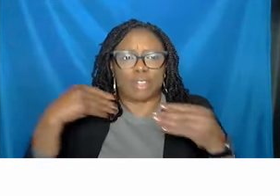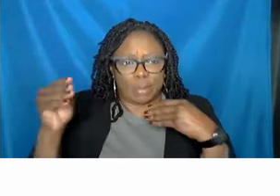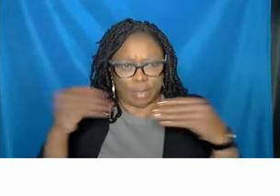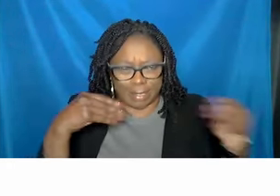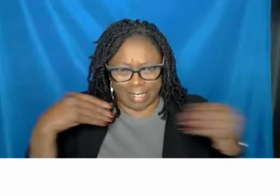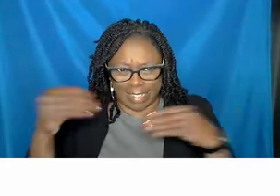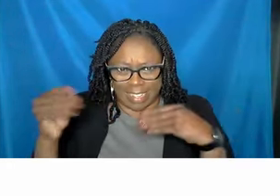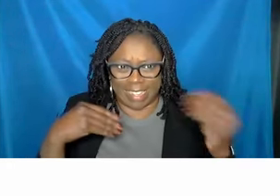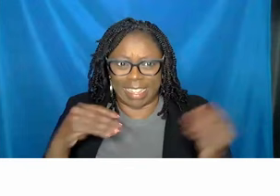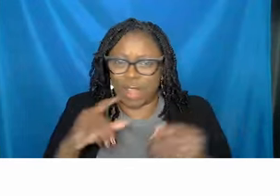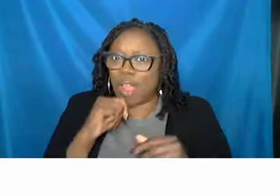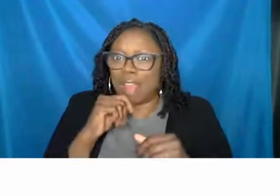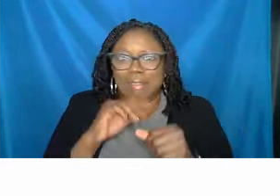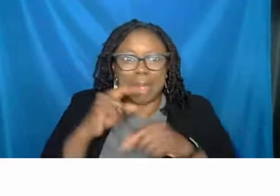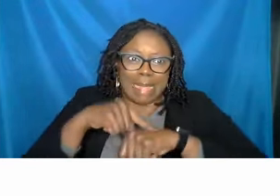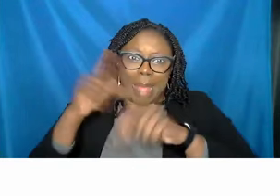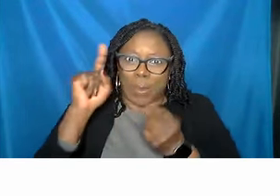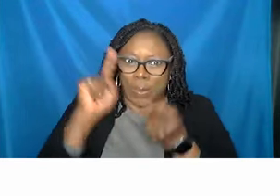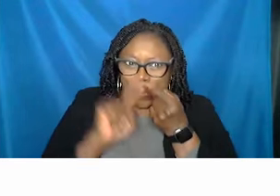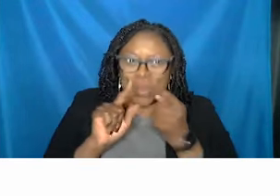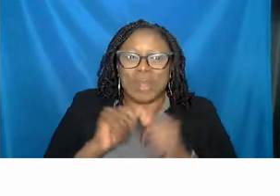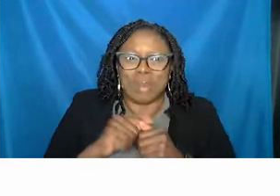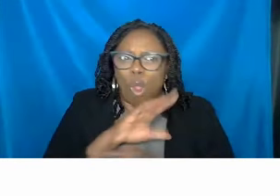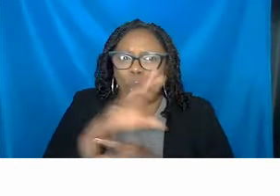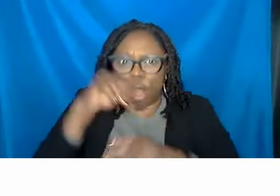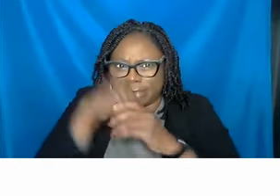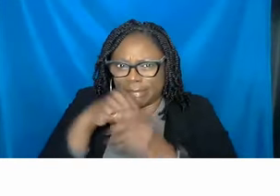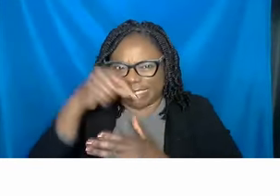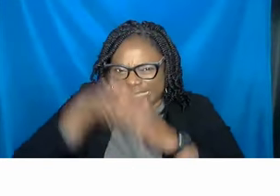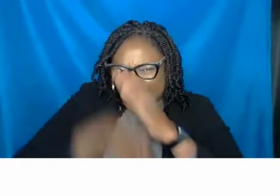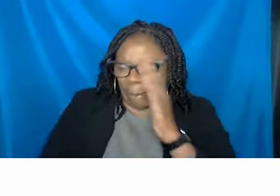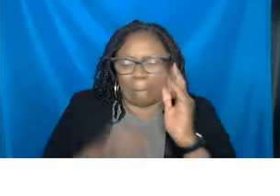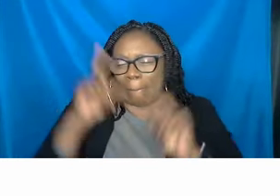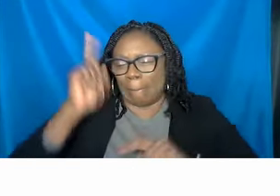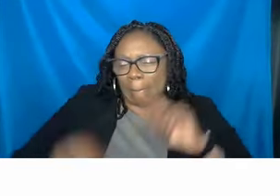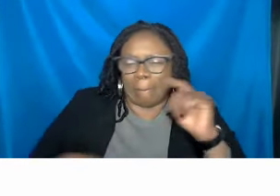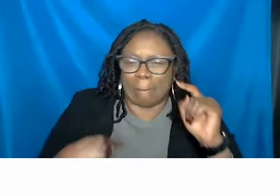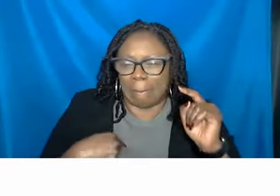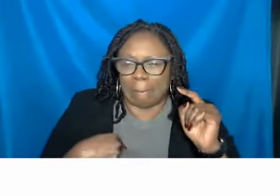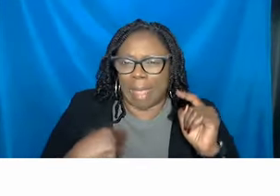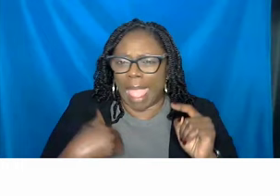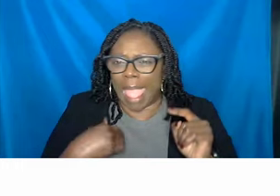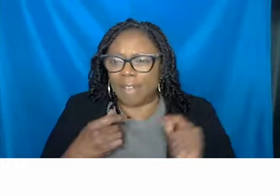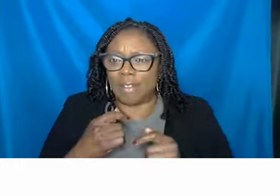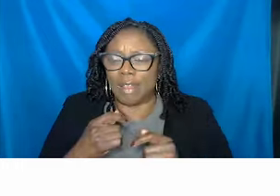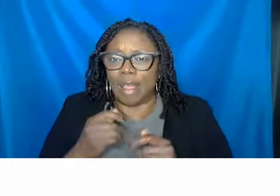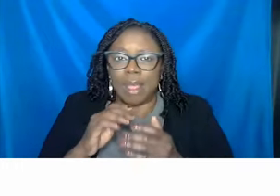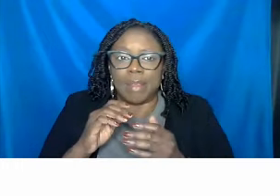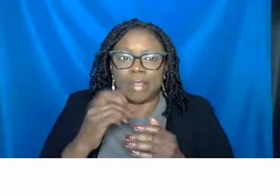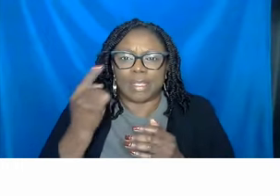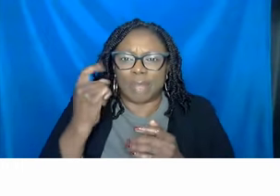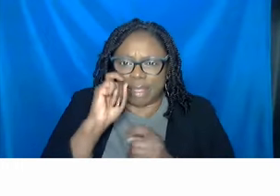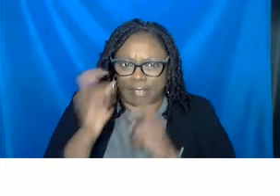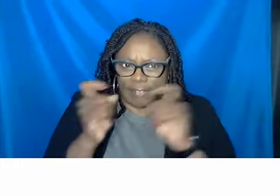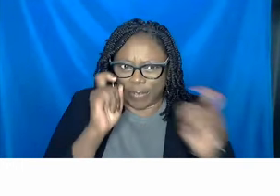relationships because I don't have too much time to get into all of them. I do have a handout. Oh, you can pass that out